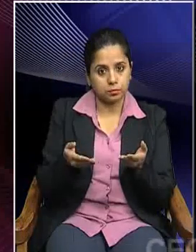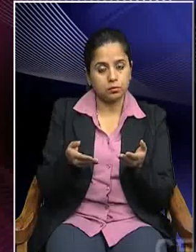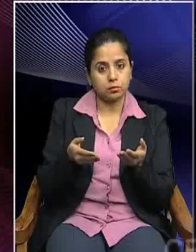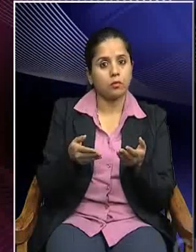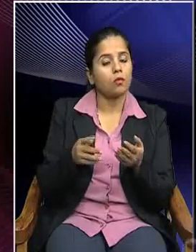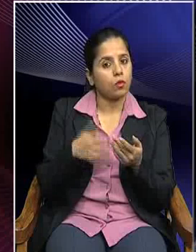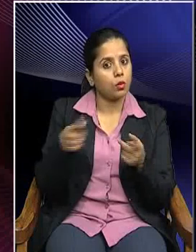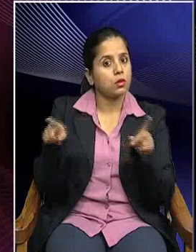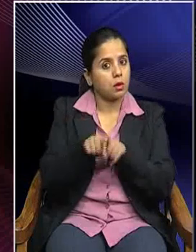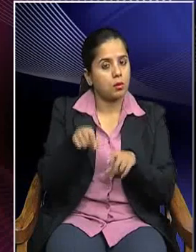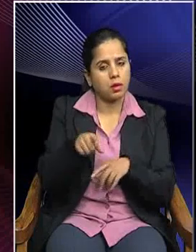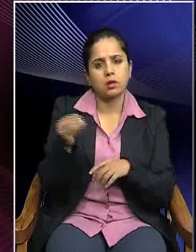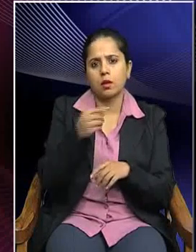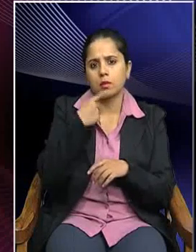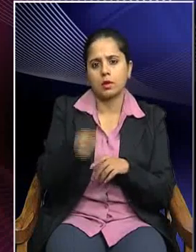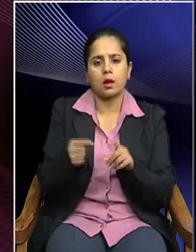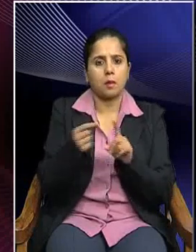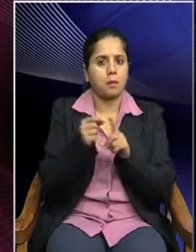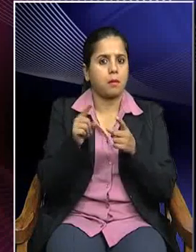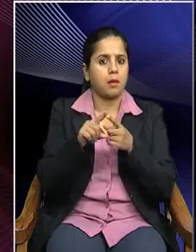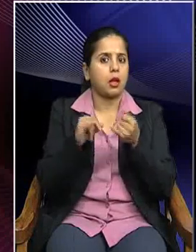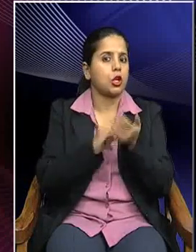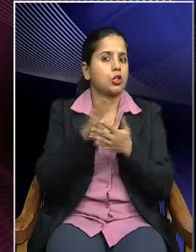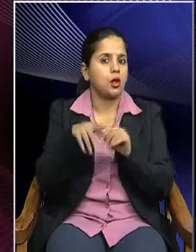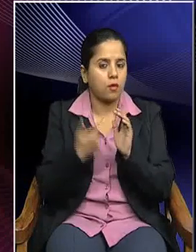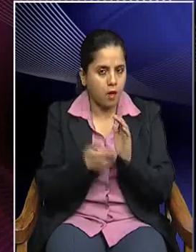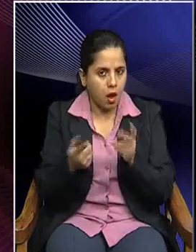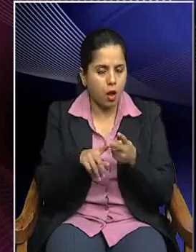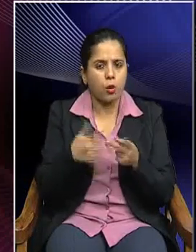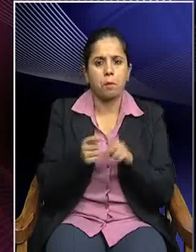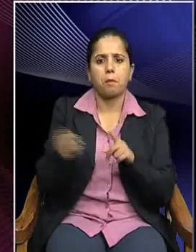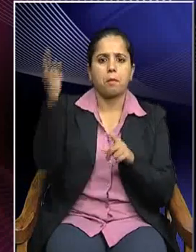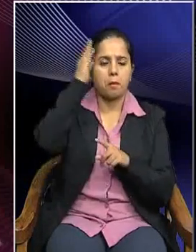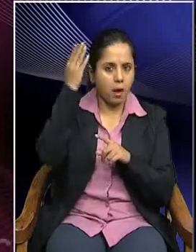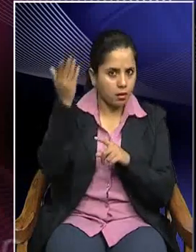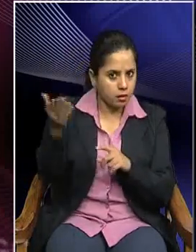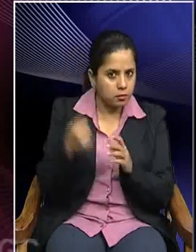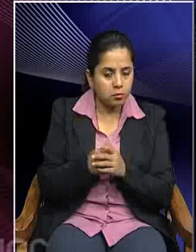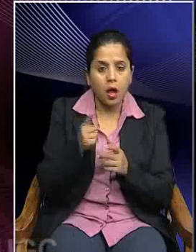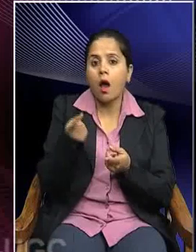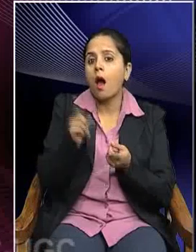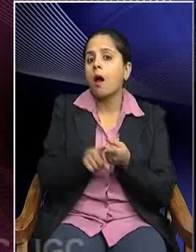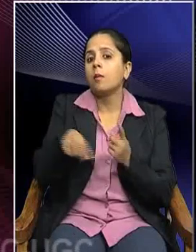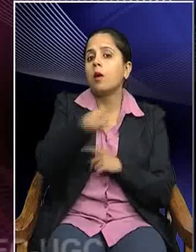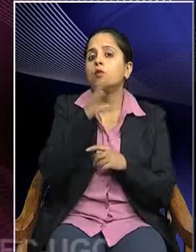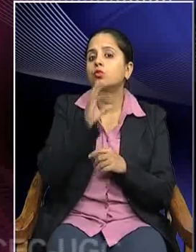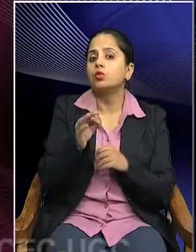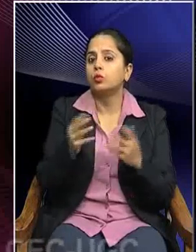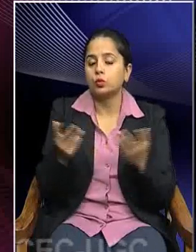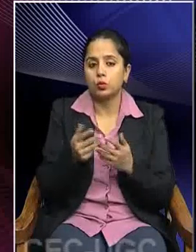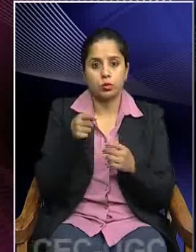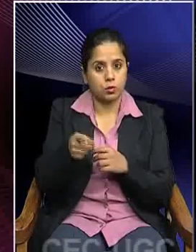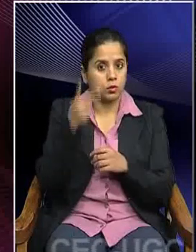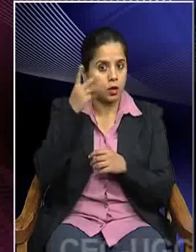even around, say, Peshawar or somewhere in Pakistan, what happens is that there